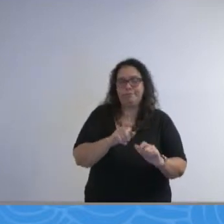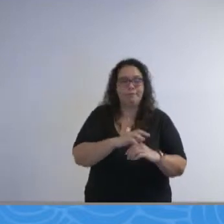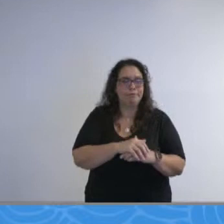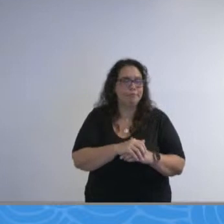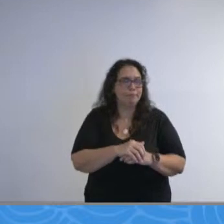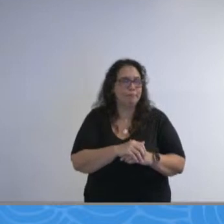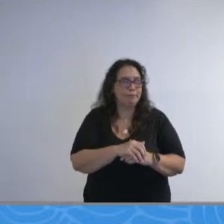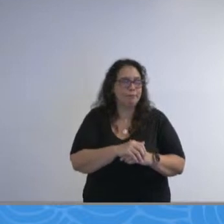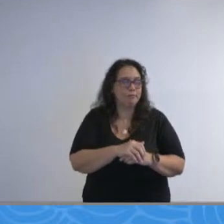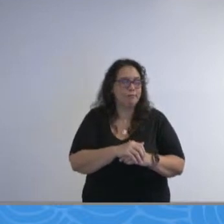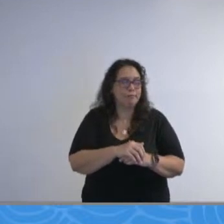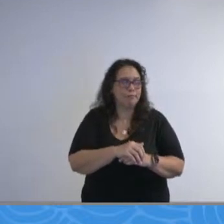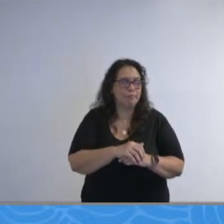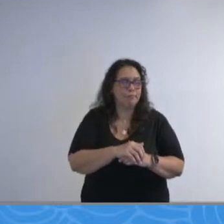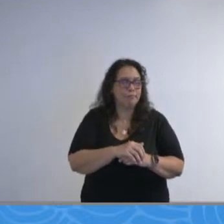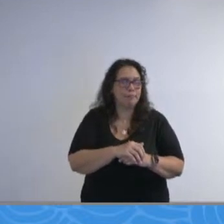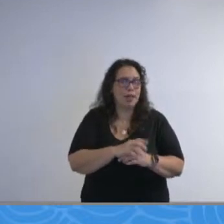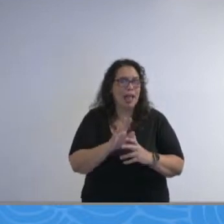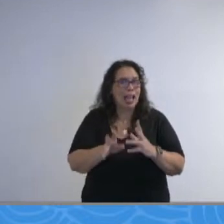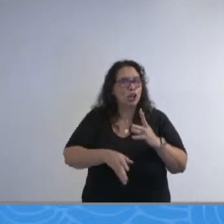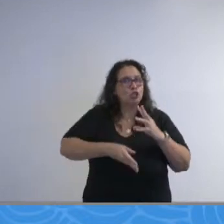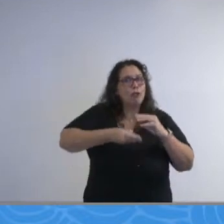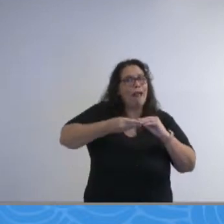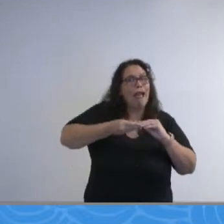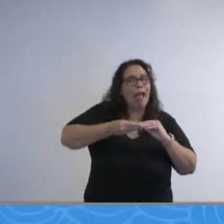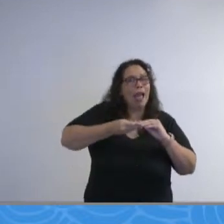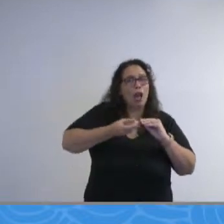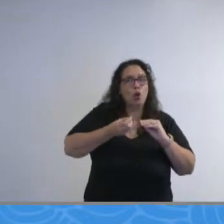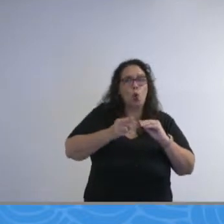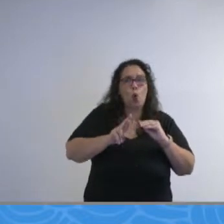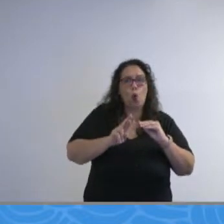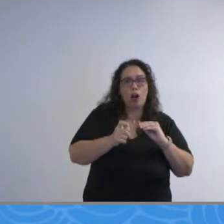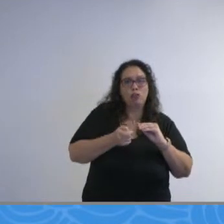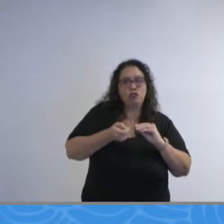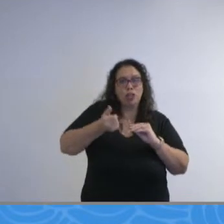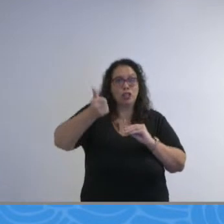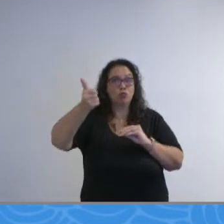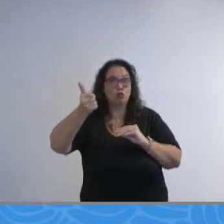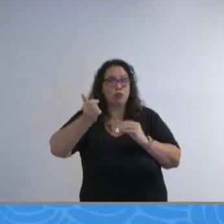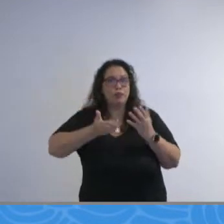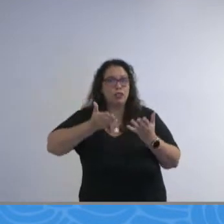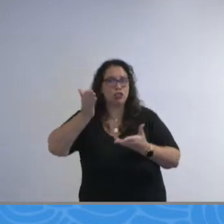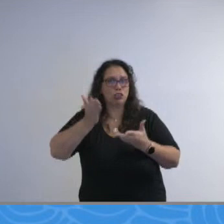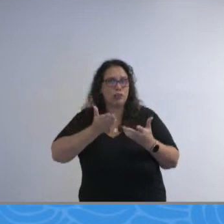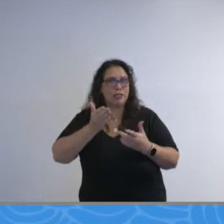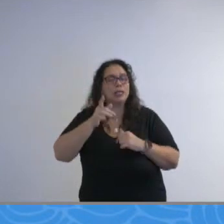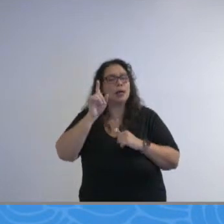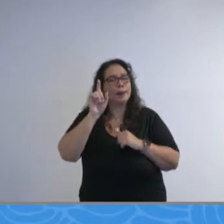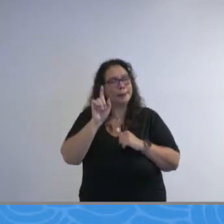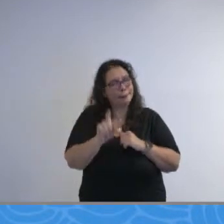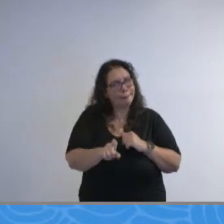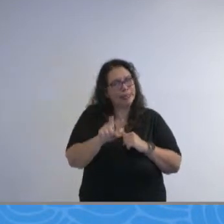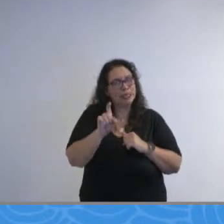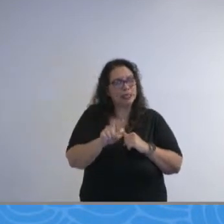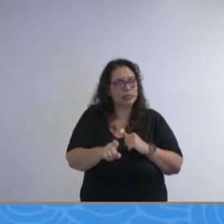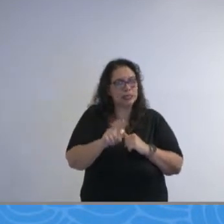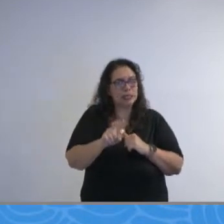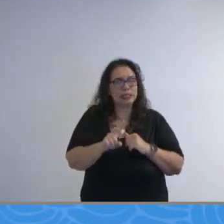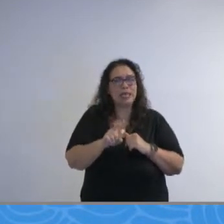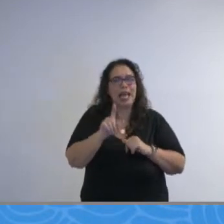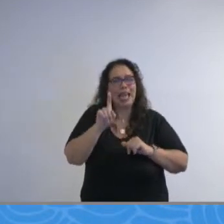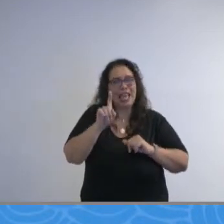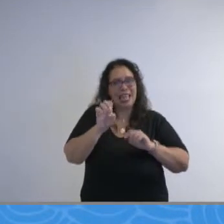to add or take away a services like OT, speech and language, etc., the district needs to do